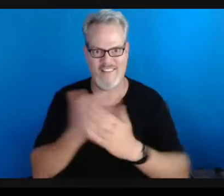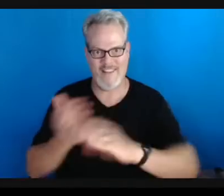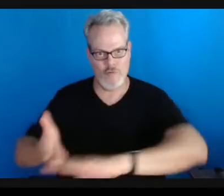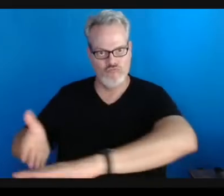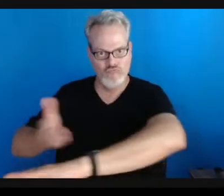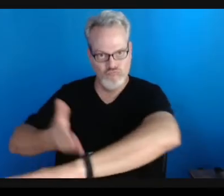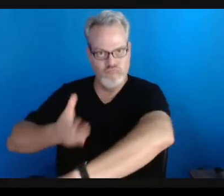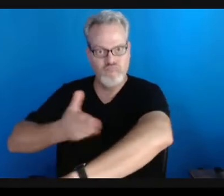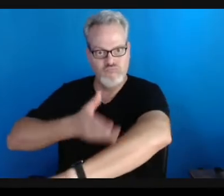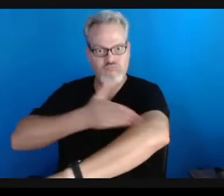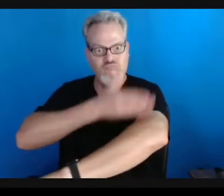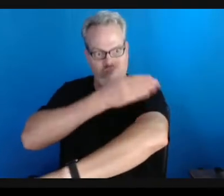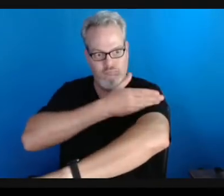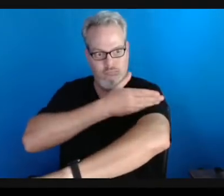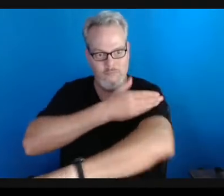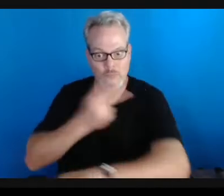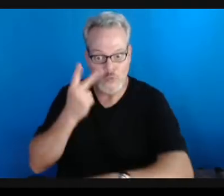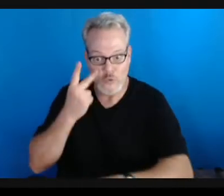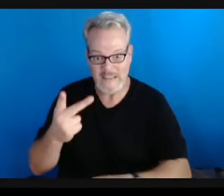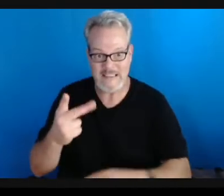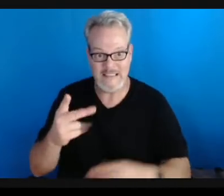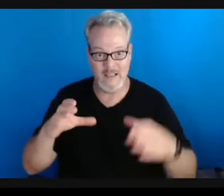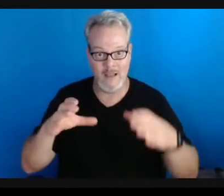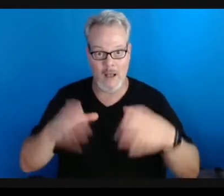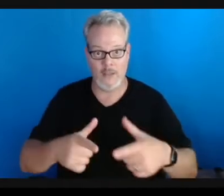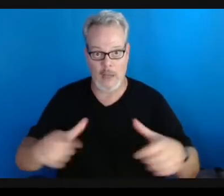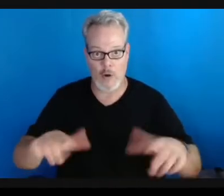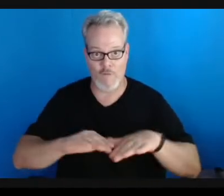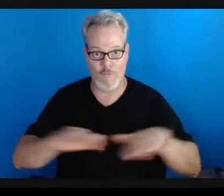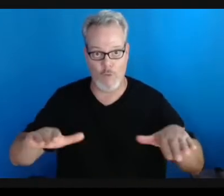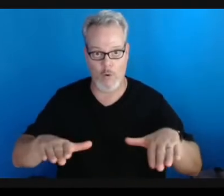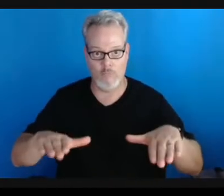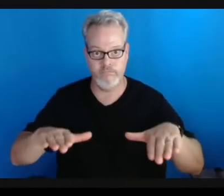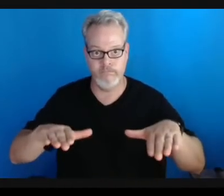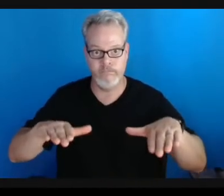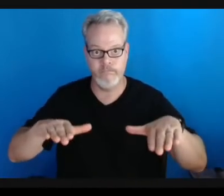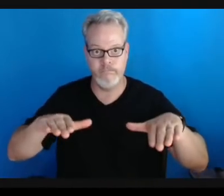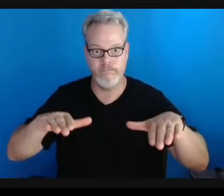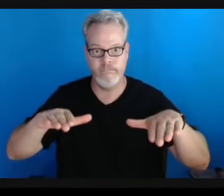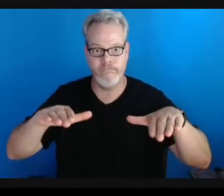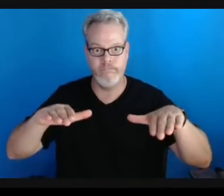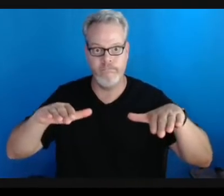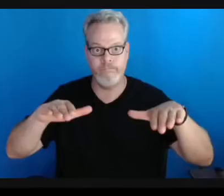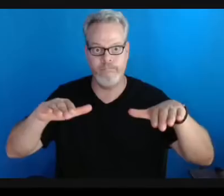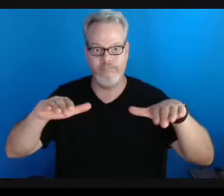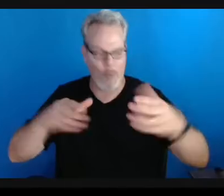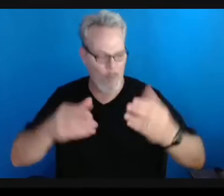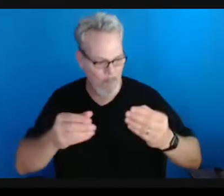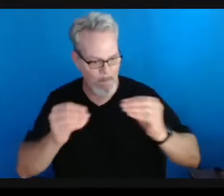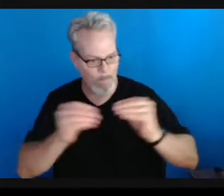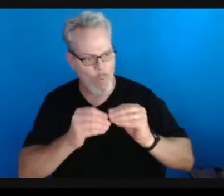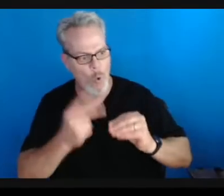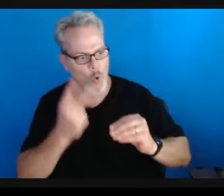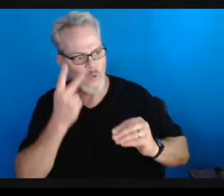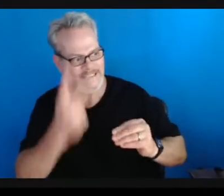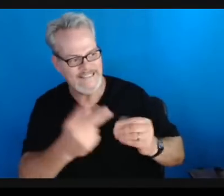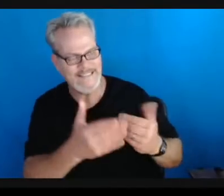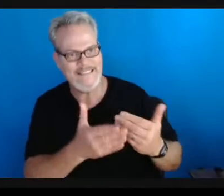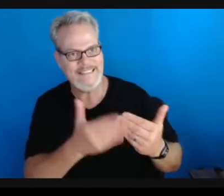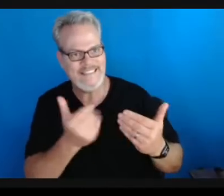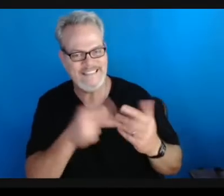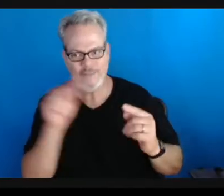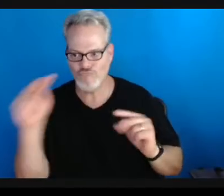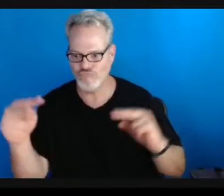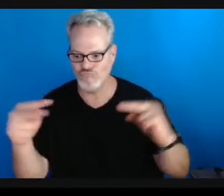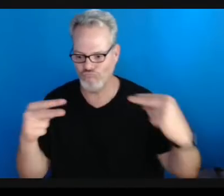the caldera floor rises. More parts of the floor are easily seen from different parts, whereas a couple